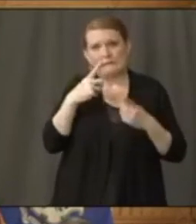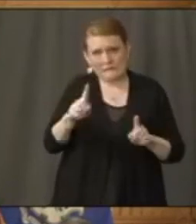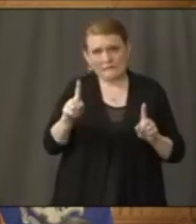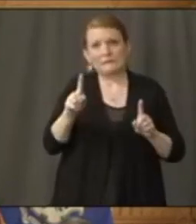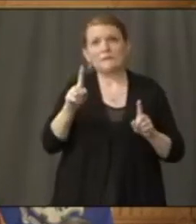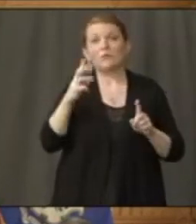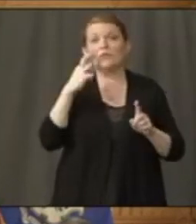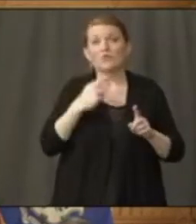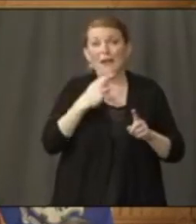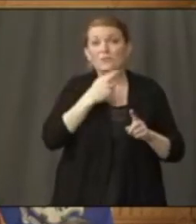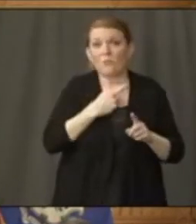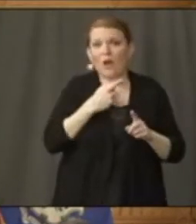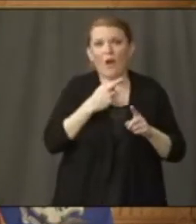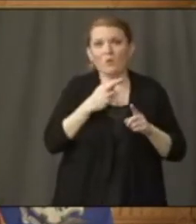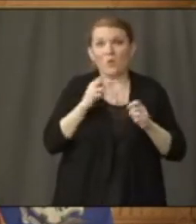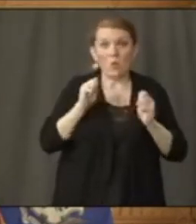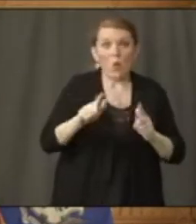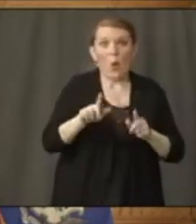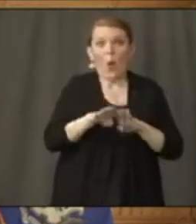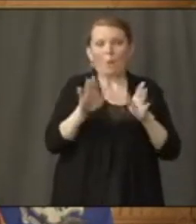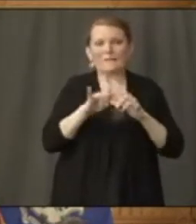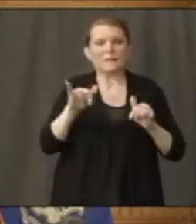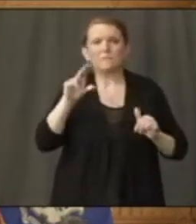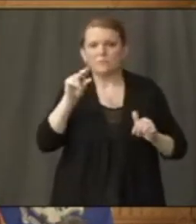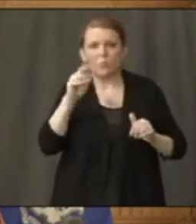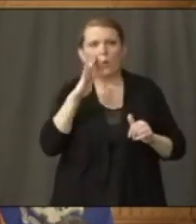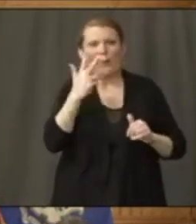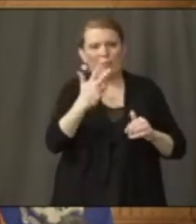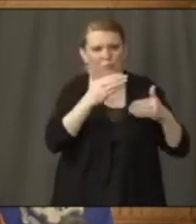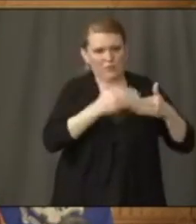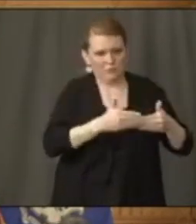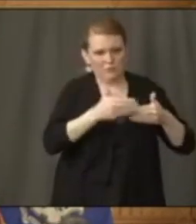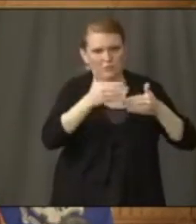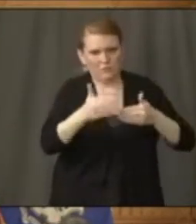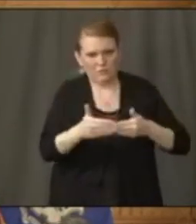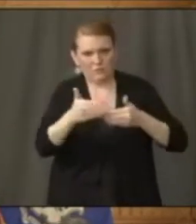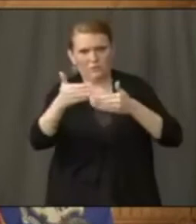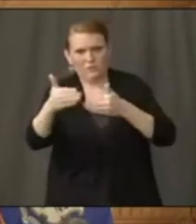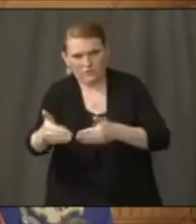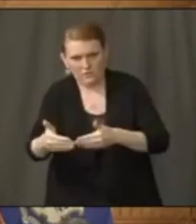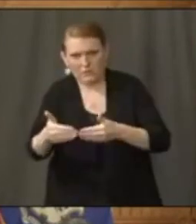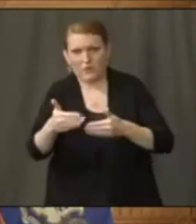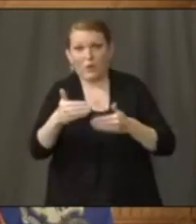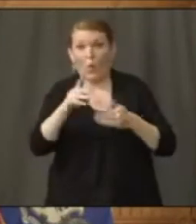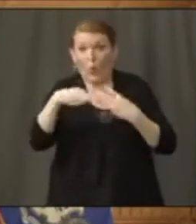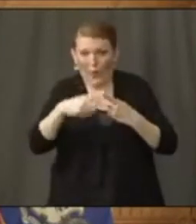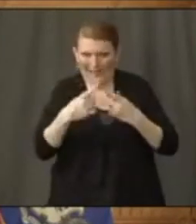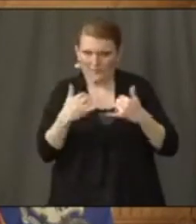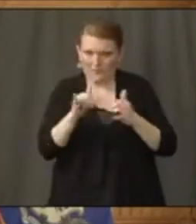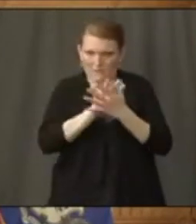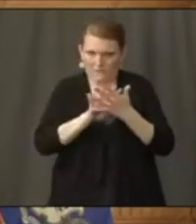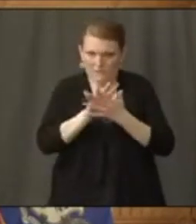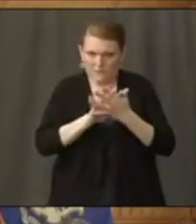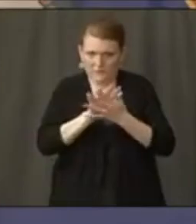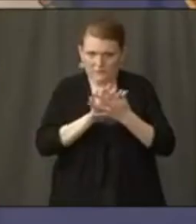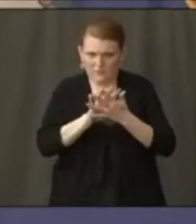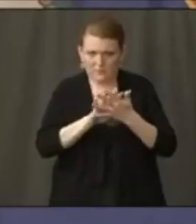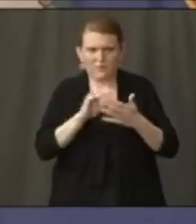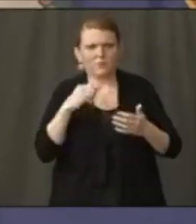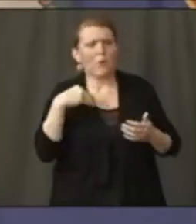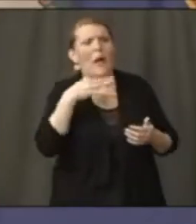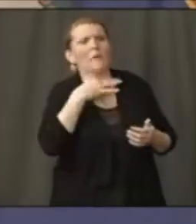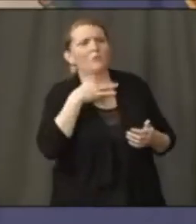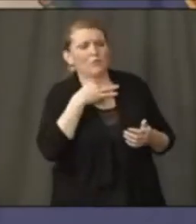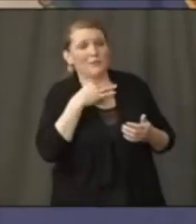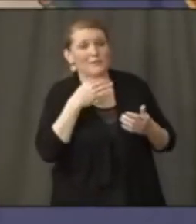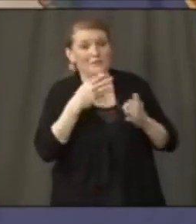of people coming to Connecticut starting next Wednesday as we reopen our restaurants? Well, I'm going to watch that like a hawk. I think that's a very good